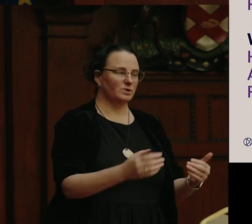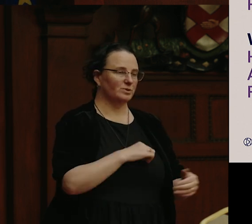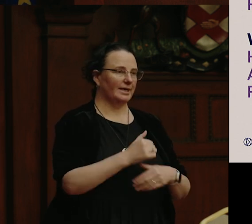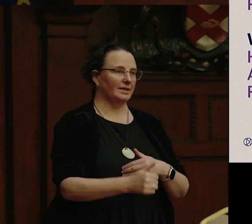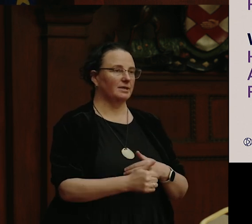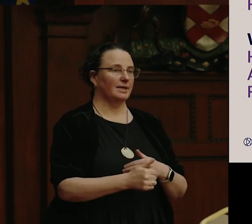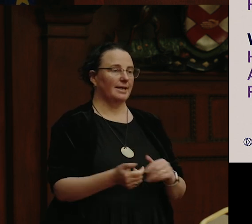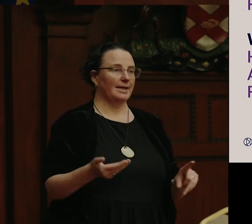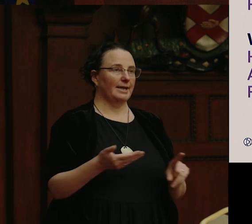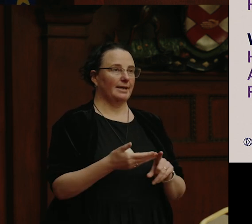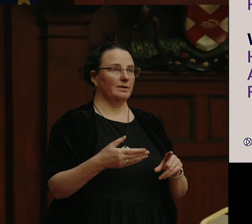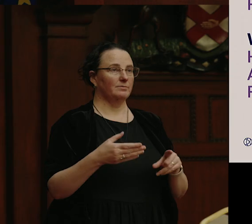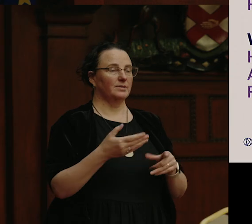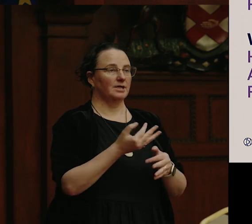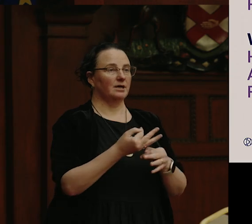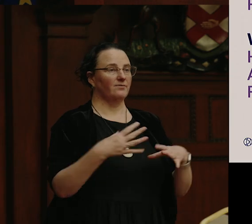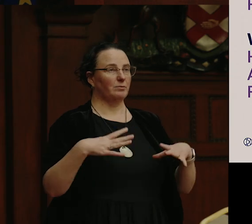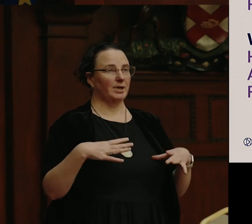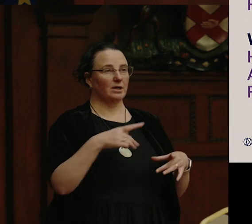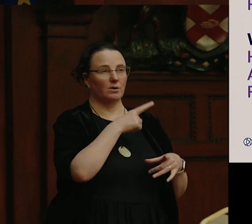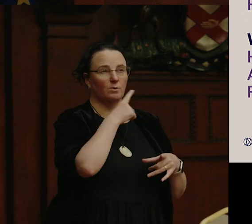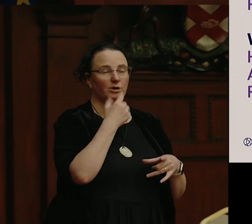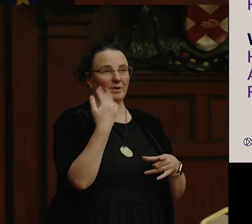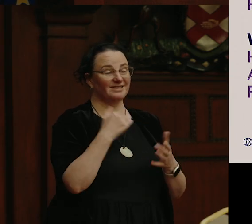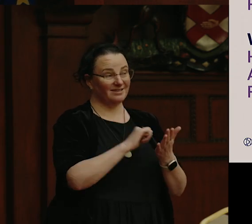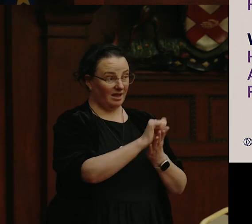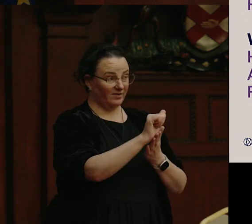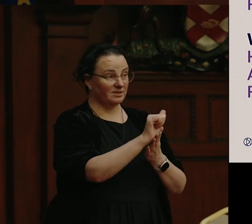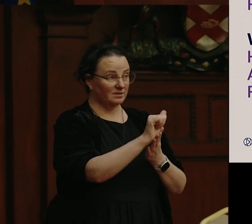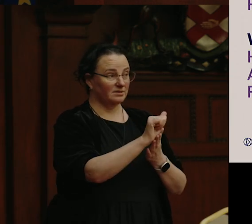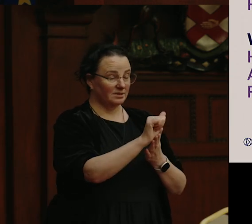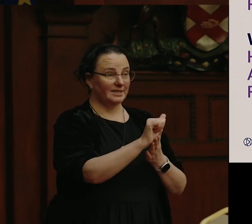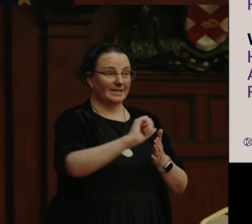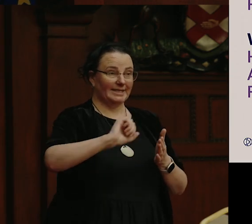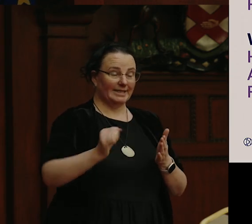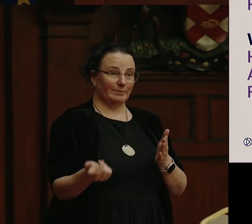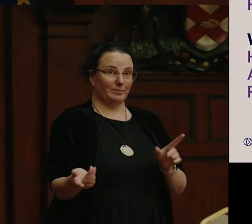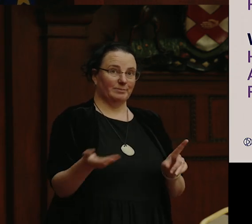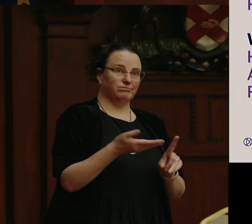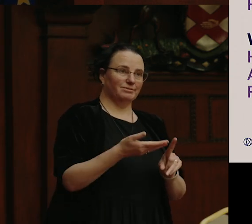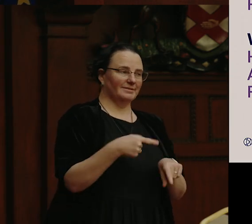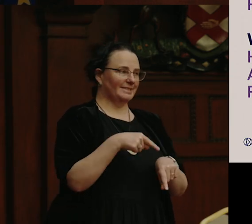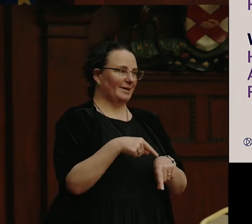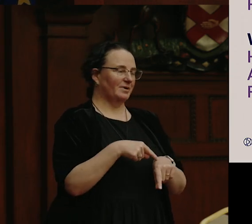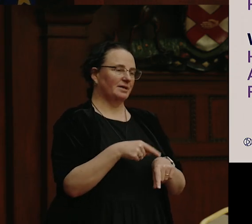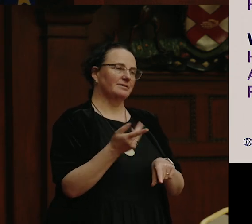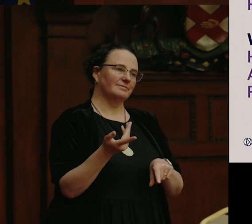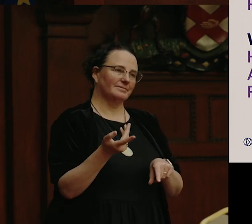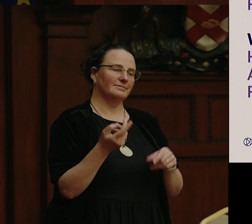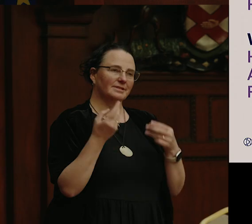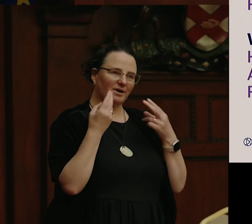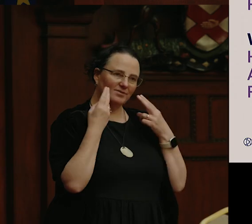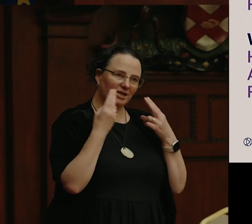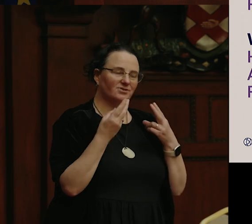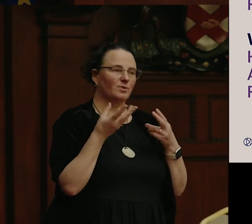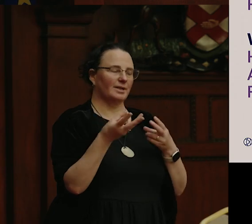going to aim for a coffee break around 11:15. We'll try our best to keep everyone on time, but naturally there probably might be some questions and